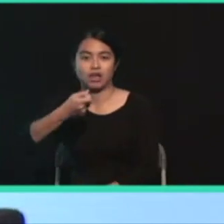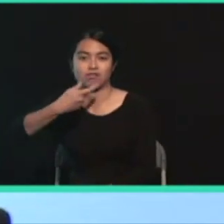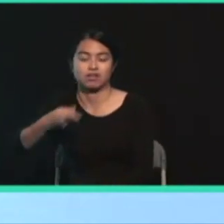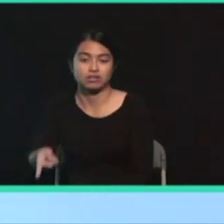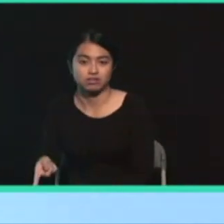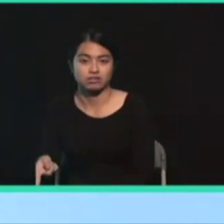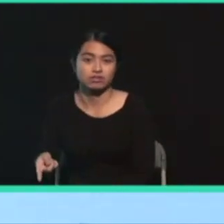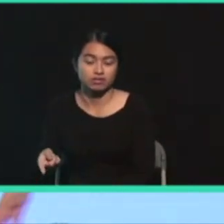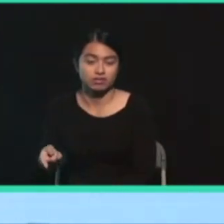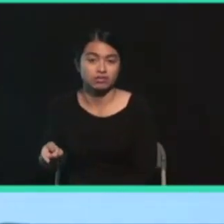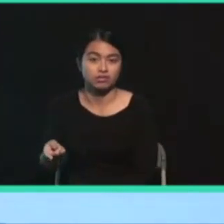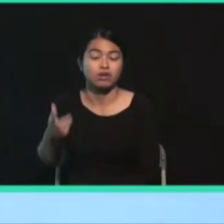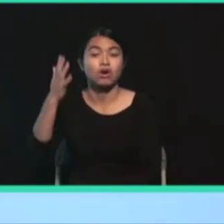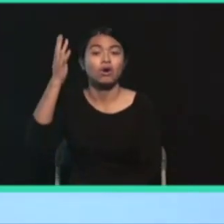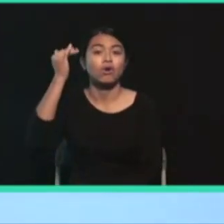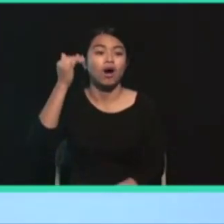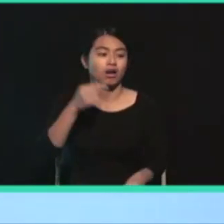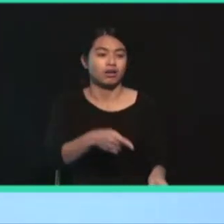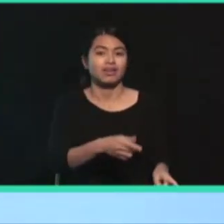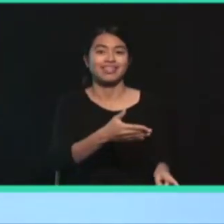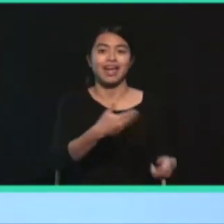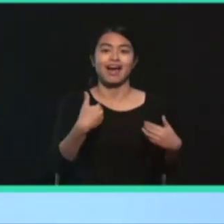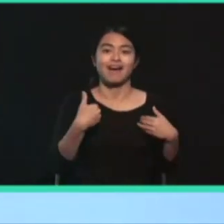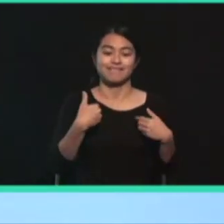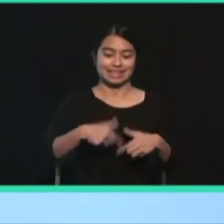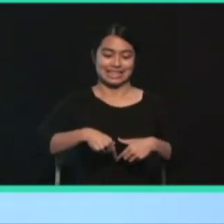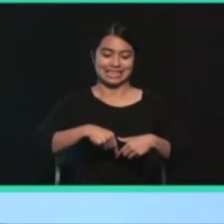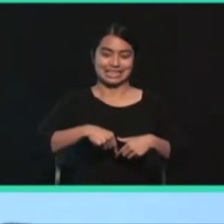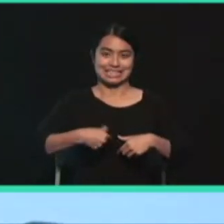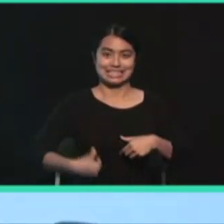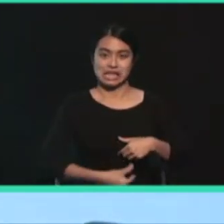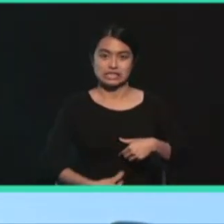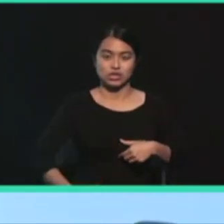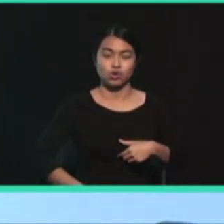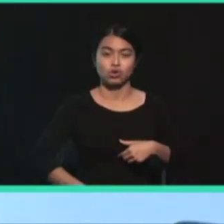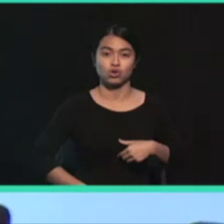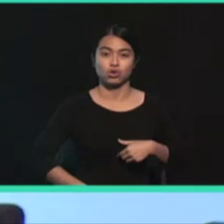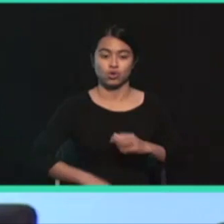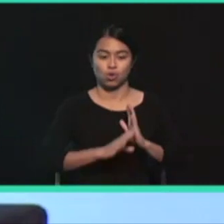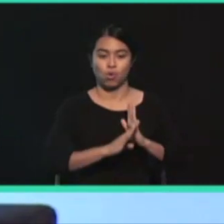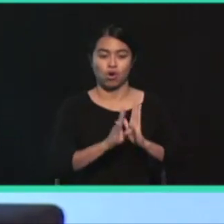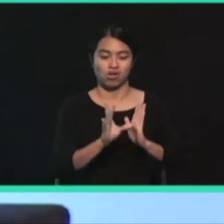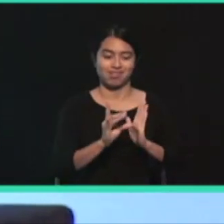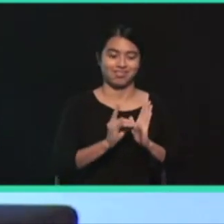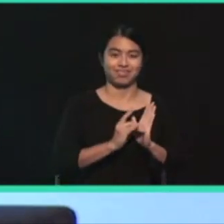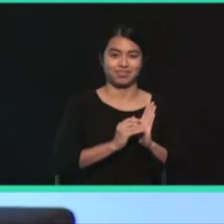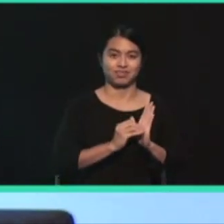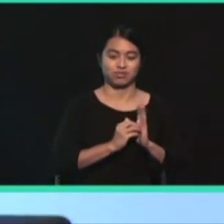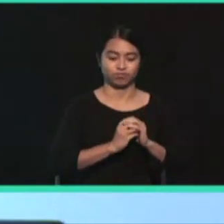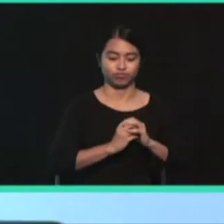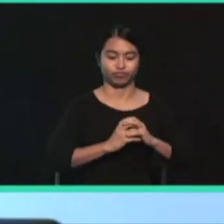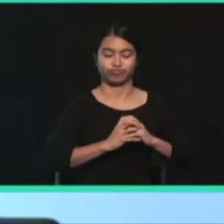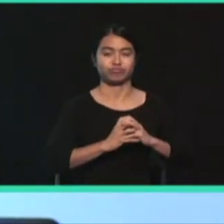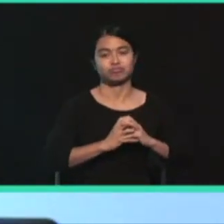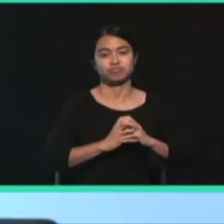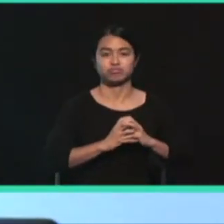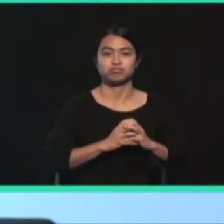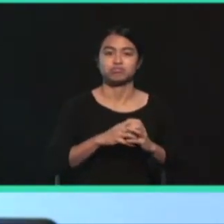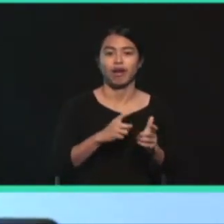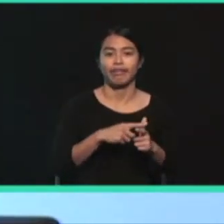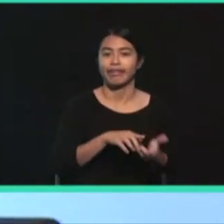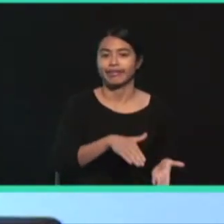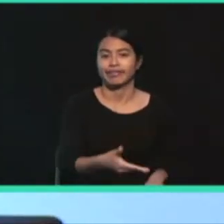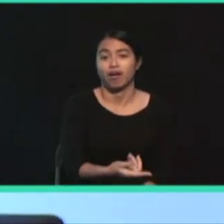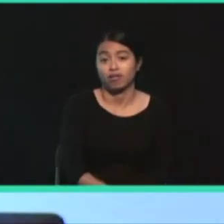patients got, like, for example, intestinal wall, ischemia, and perforation, and that's why they died. So it's not saying